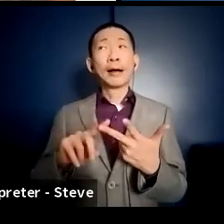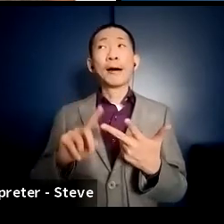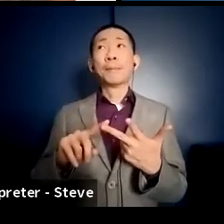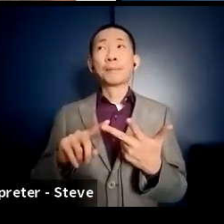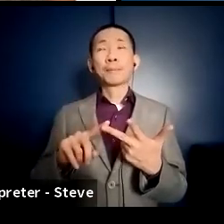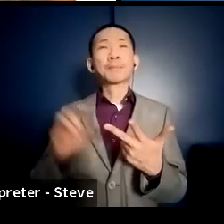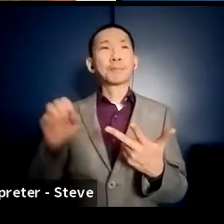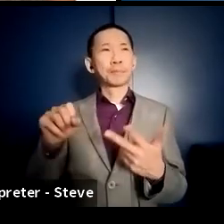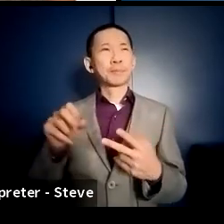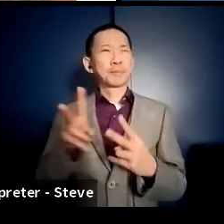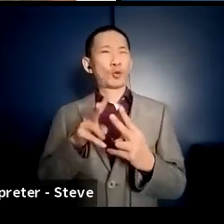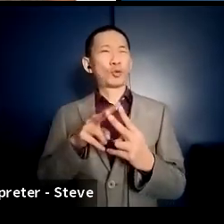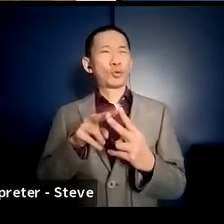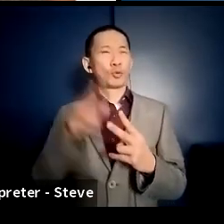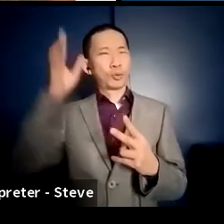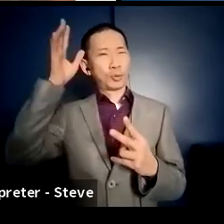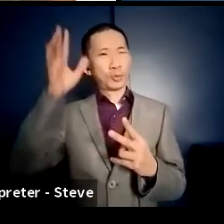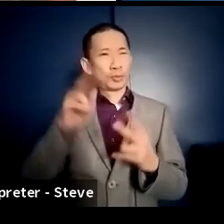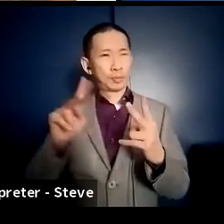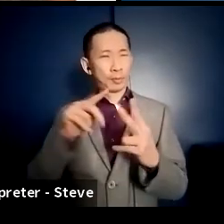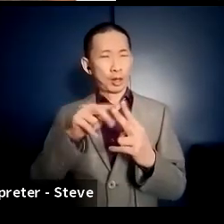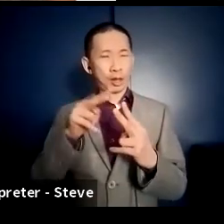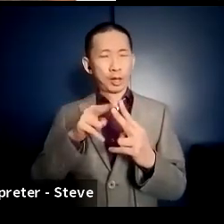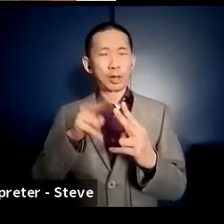in particular, those two folks,